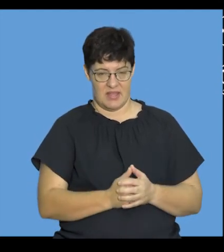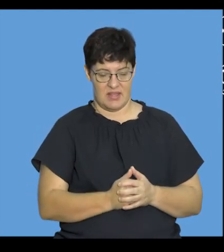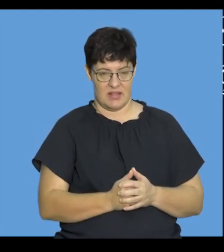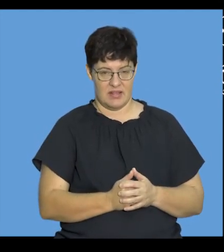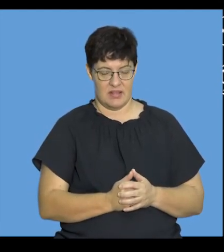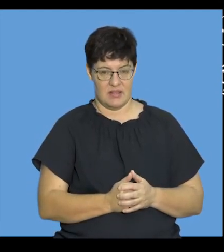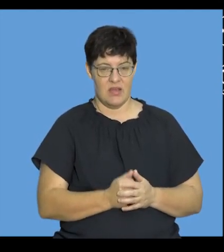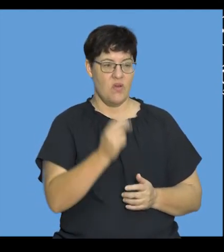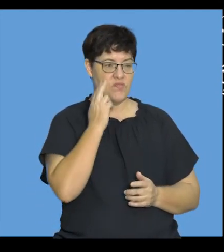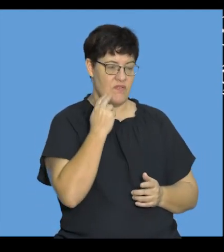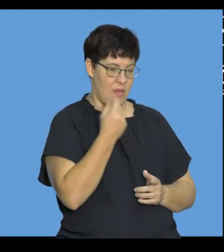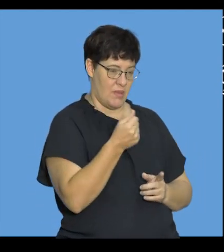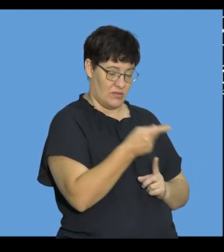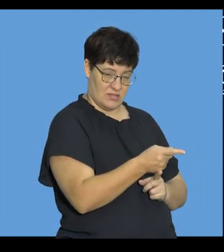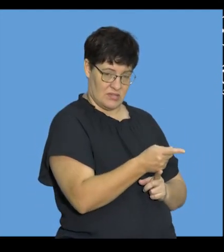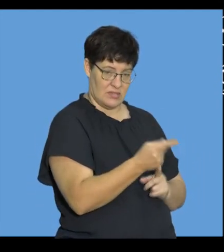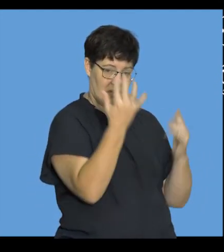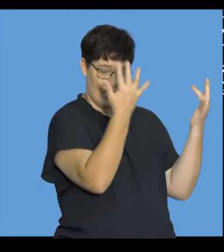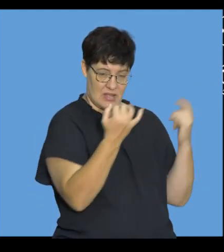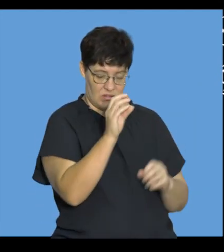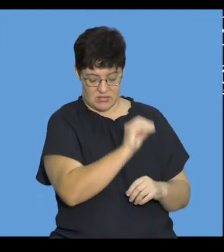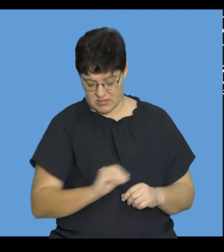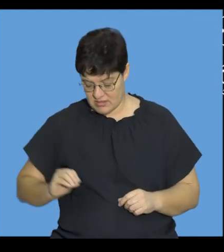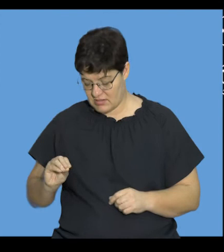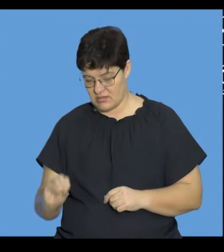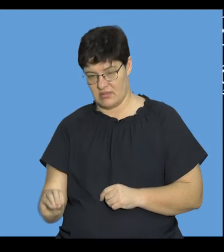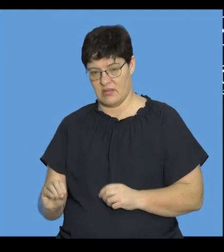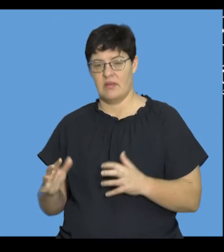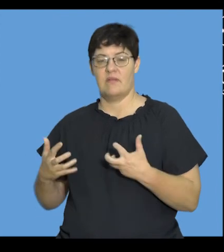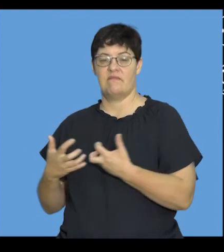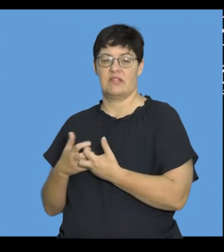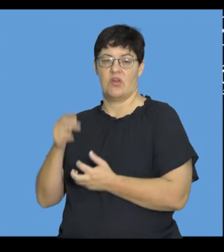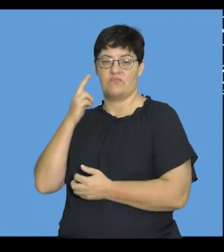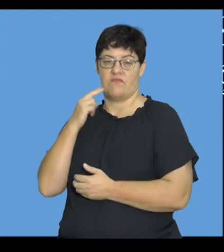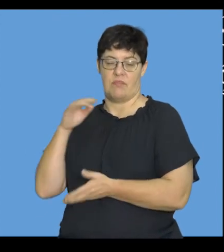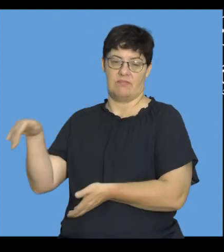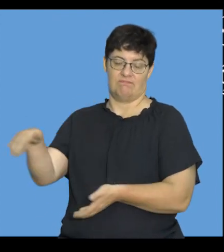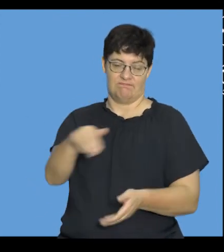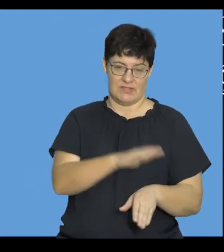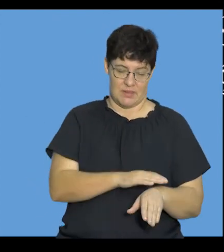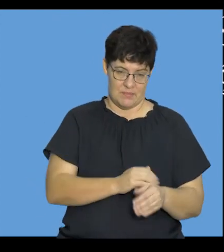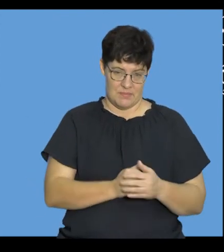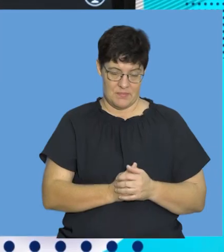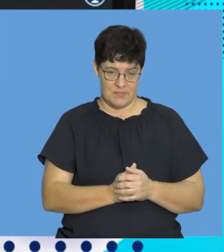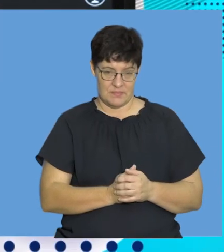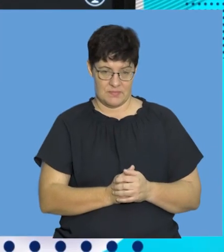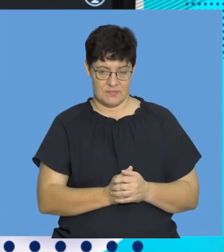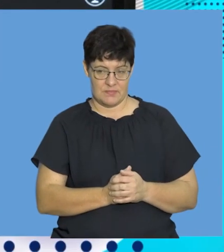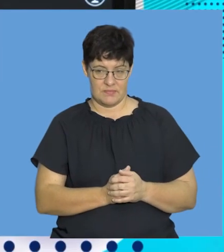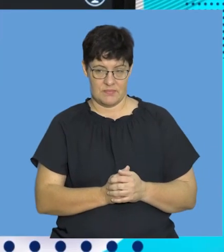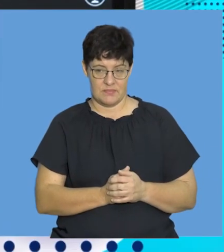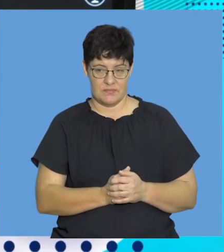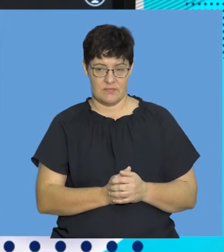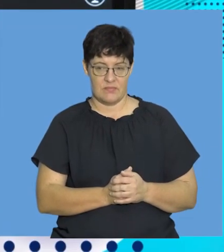amount. We did the calculation, and obviously that fitted into the November collection period. What we now do is, once